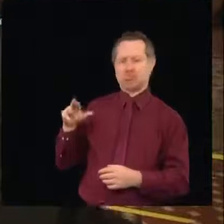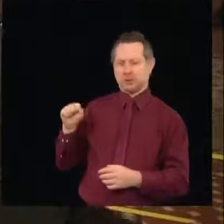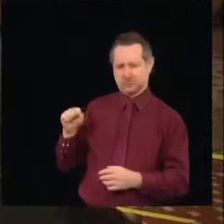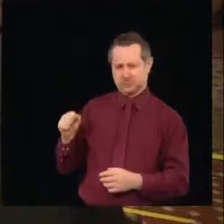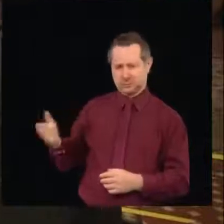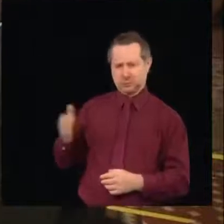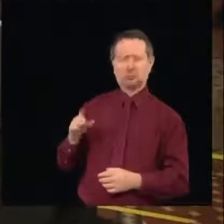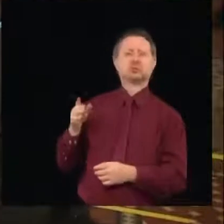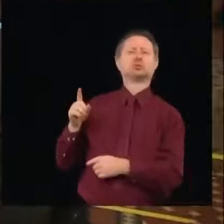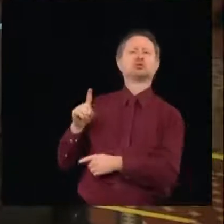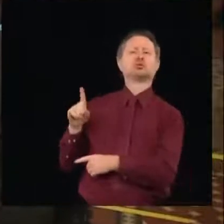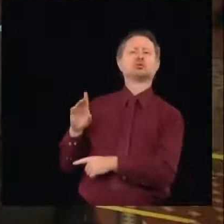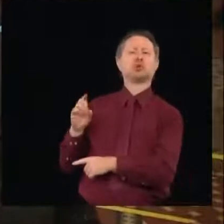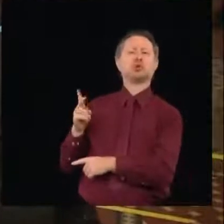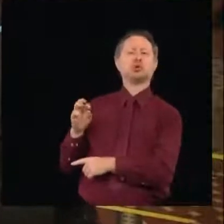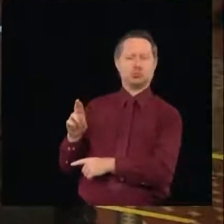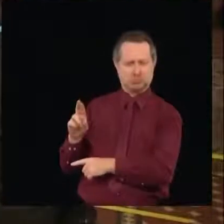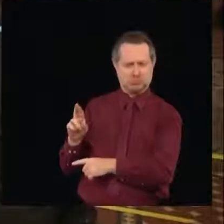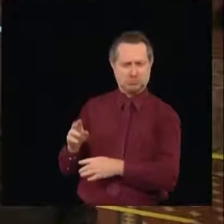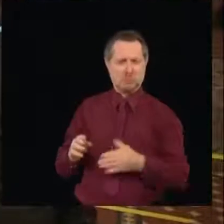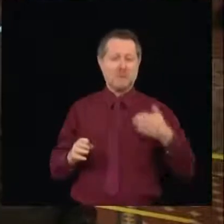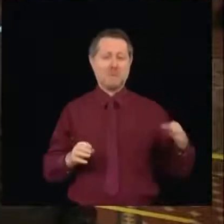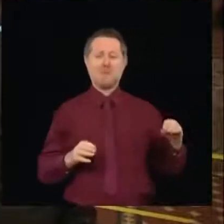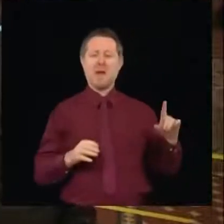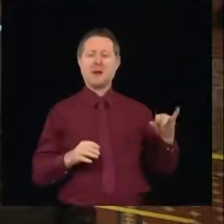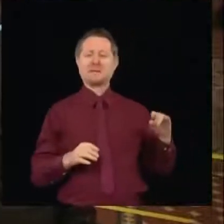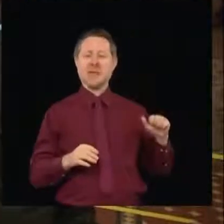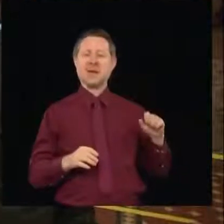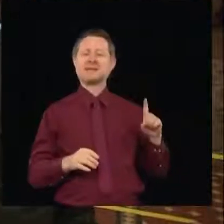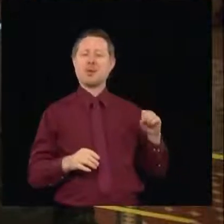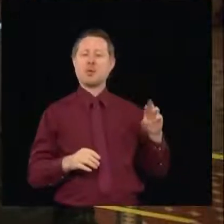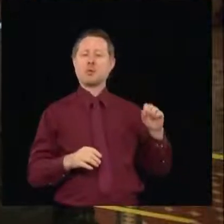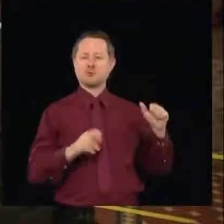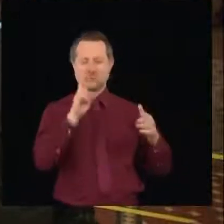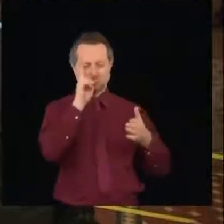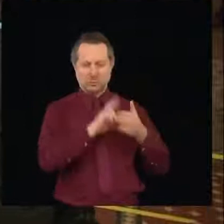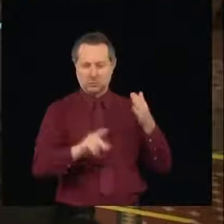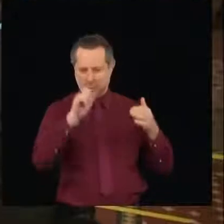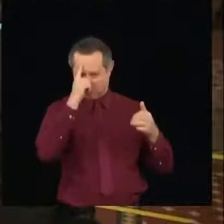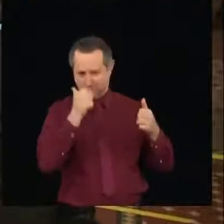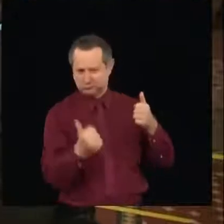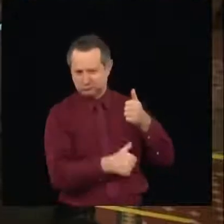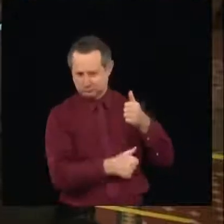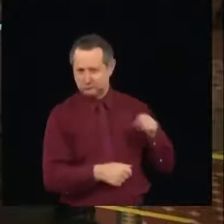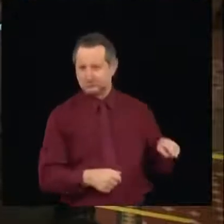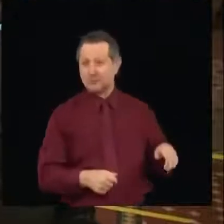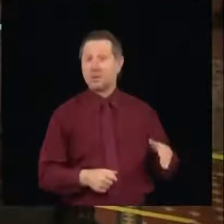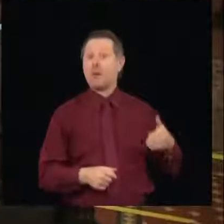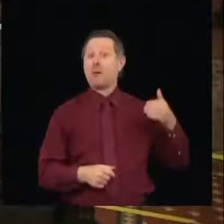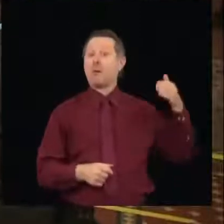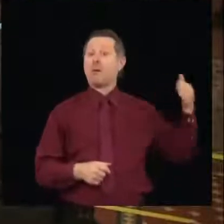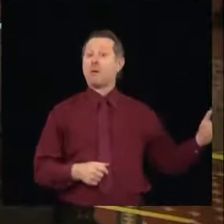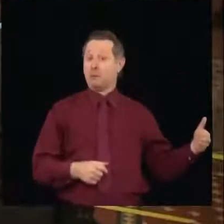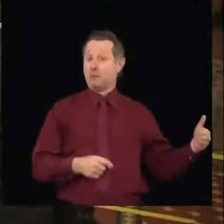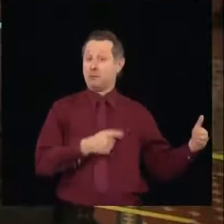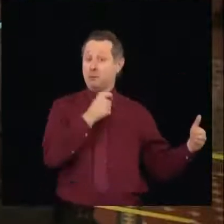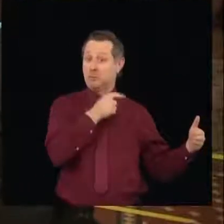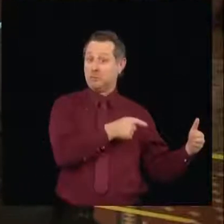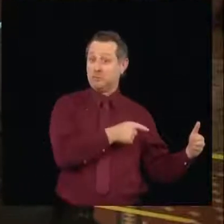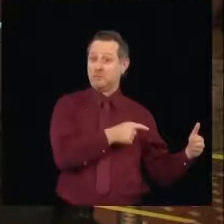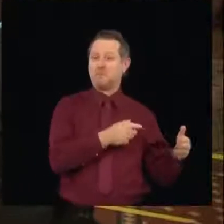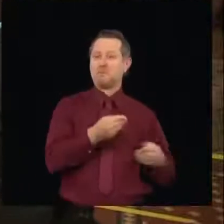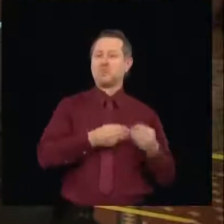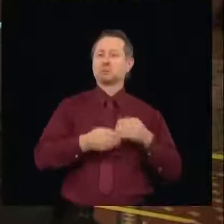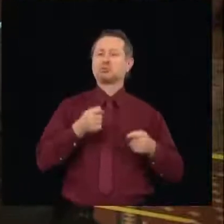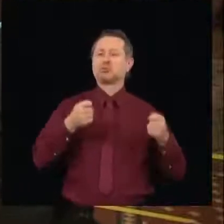Left, Melissa DeRosa, Secretary. Secretary Ms. Melissa DeRosa. To her left, Budget Director Rob Mojica.